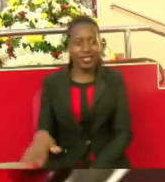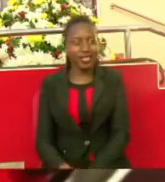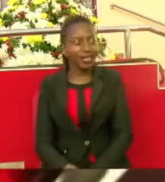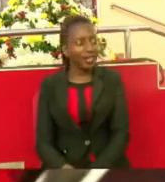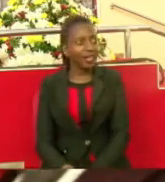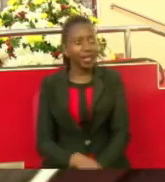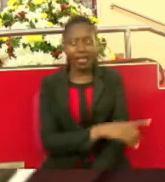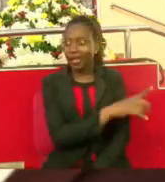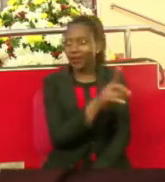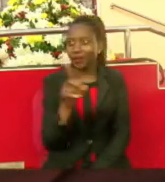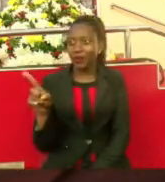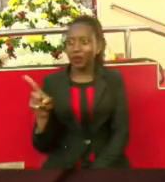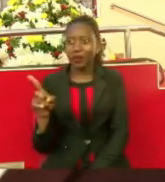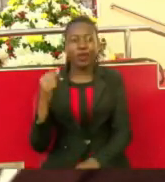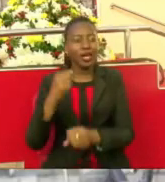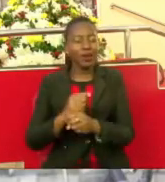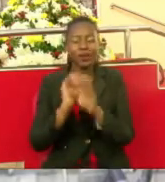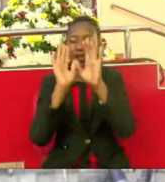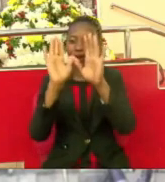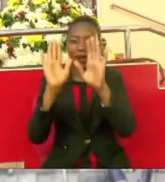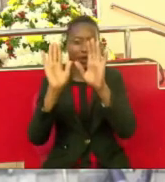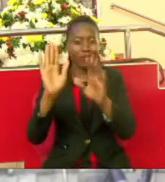These people doing a wonderful job.